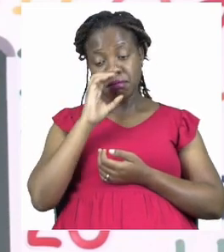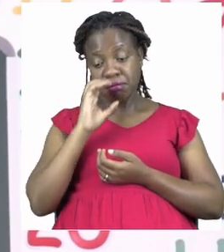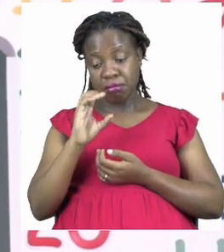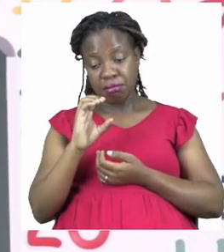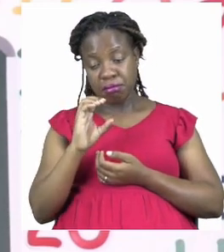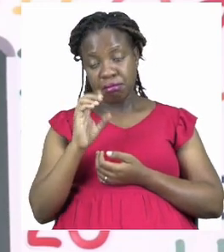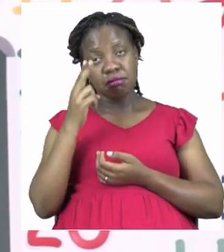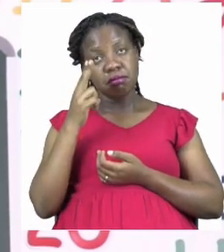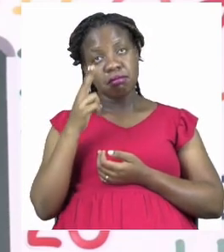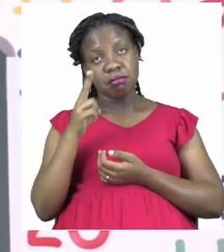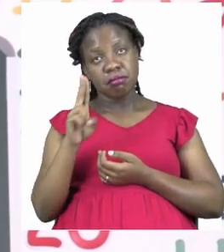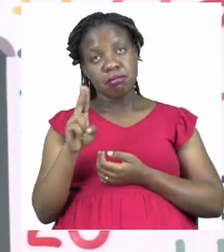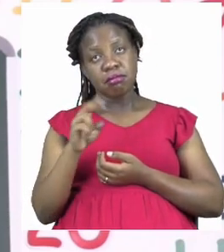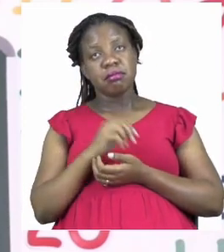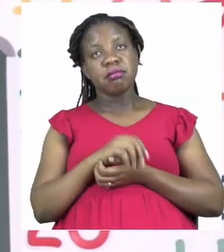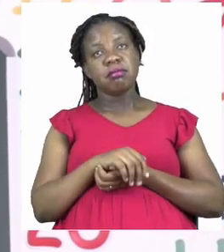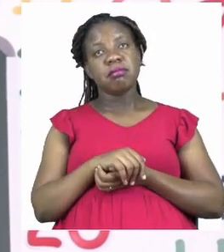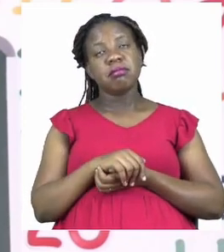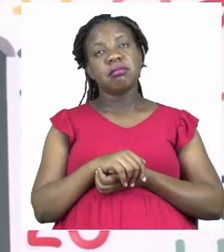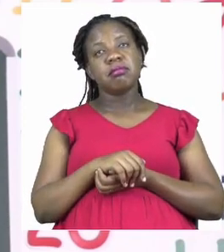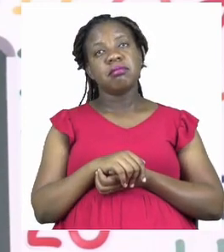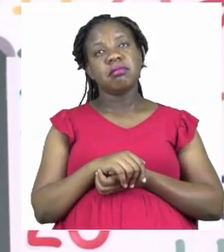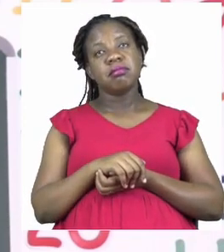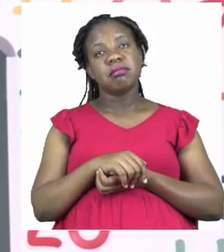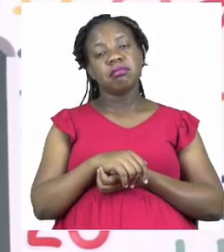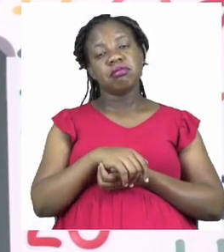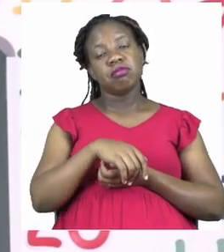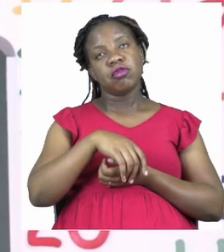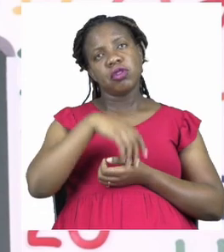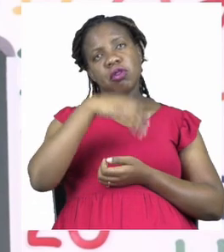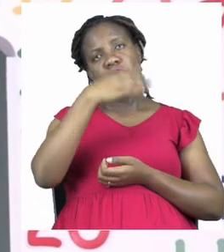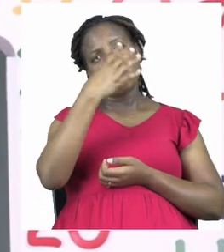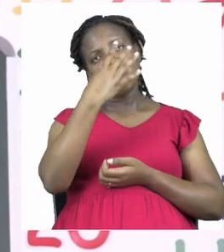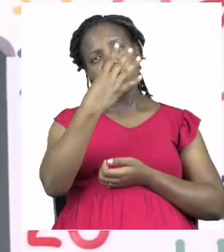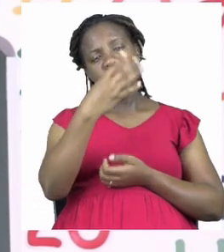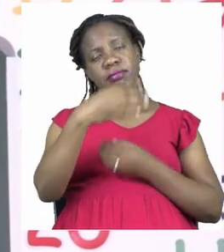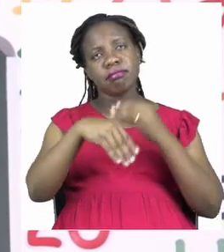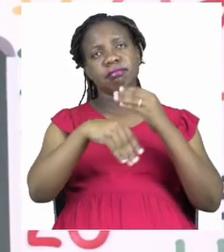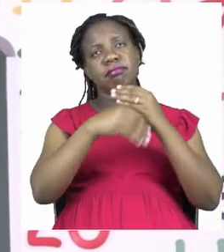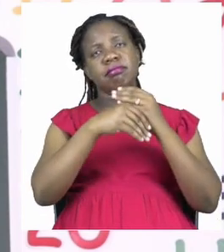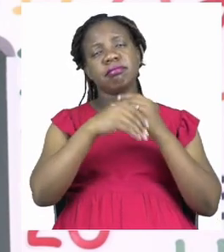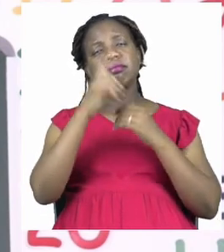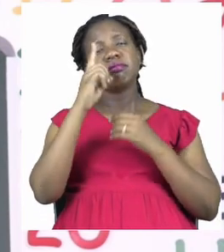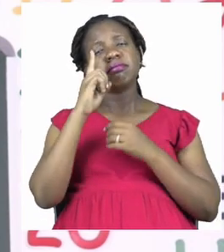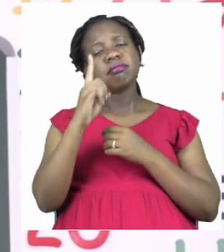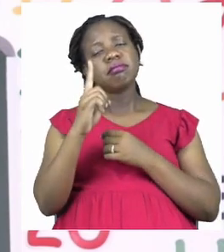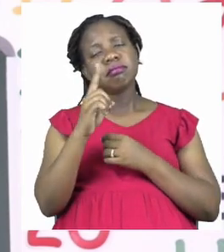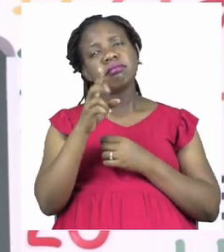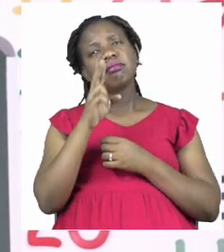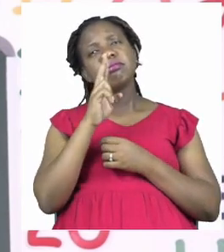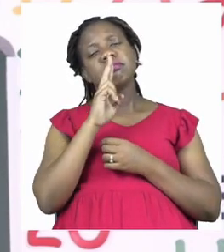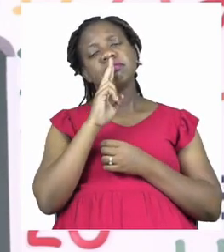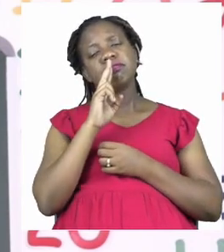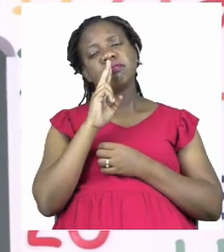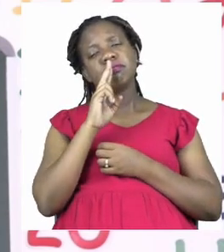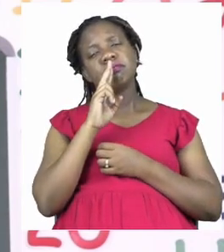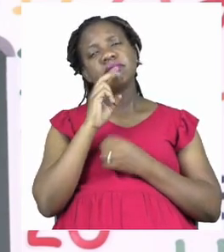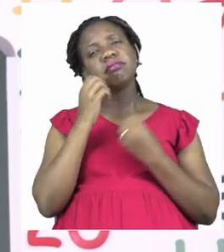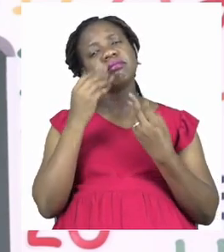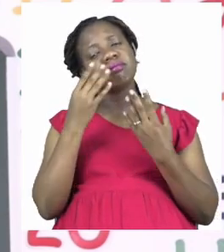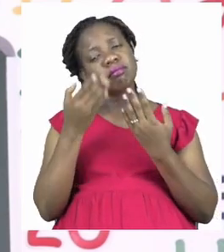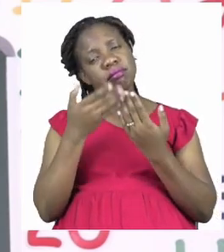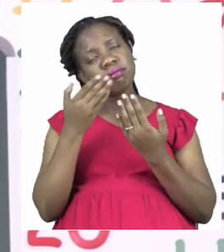have 4 plus 1, which is very easy. 4 plus 1, boys and girls,